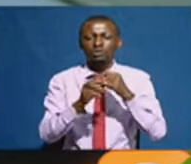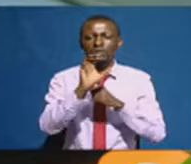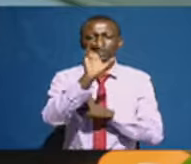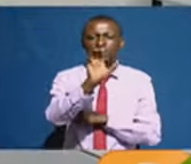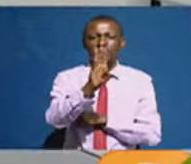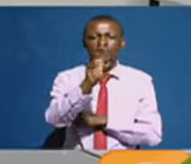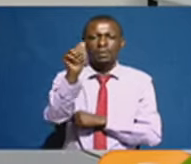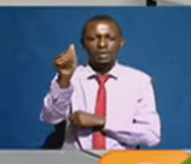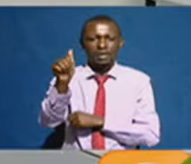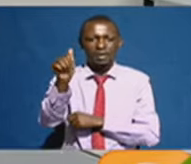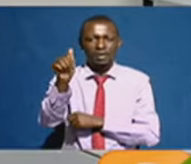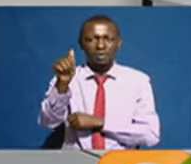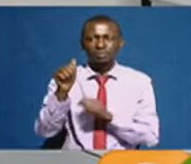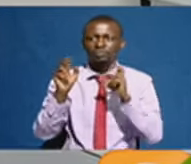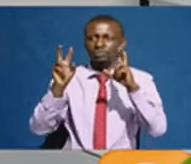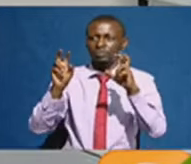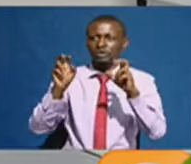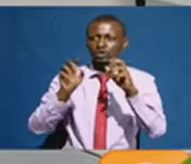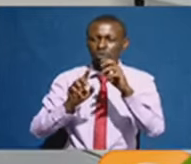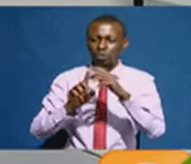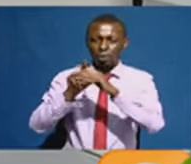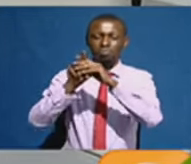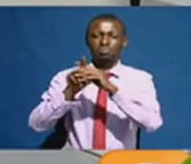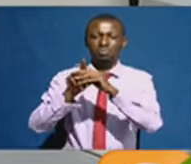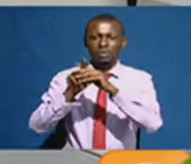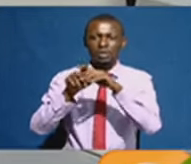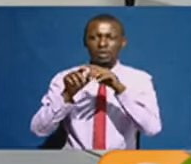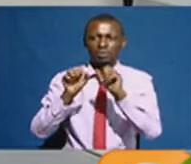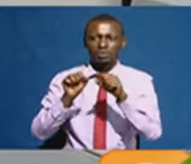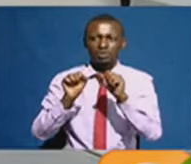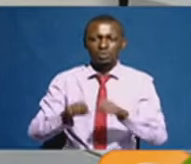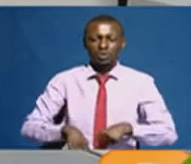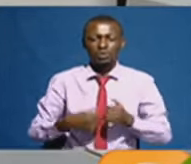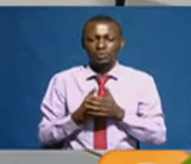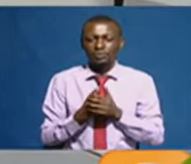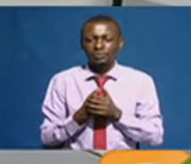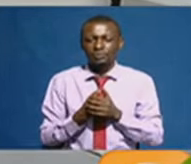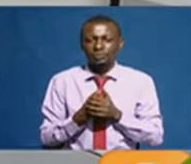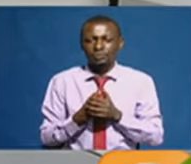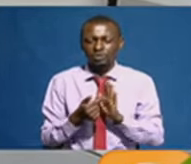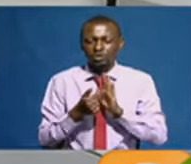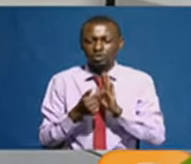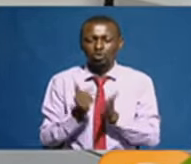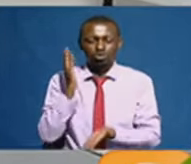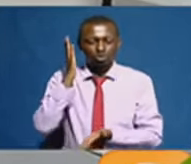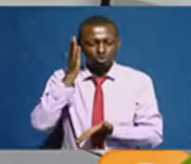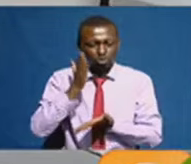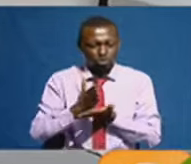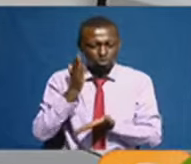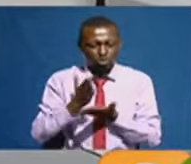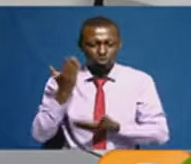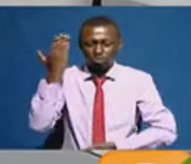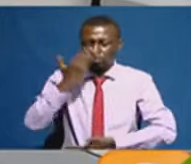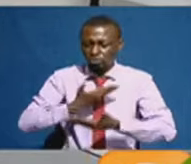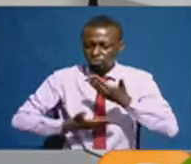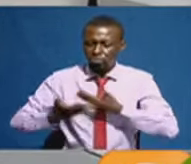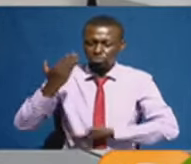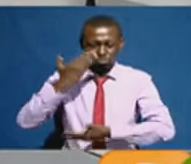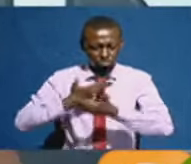the issues that you're raising then speak to the sincerity of talks and the negotiation